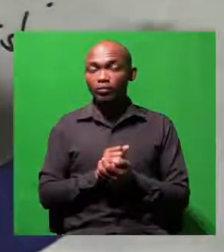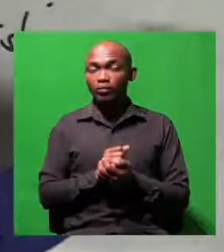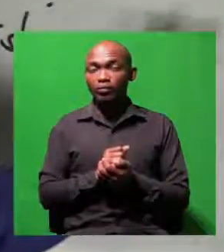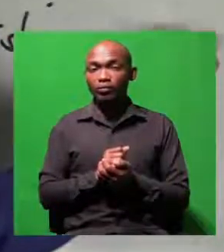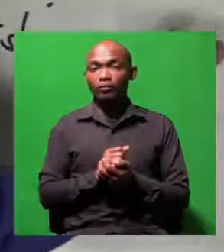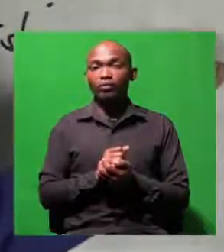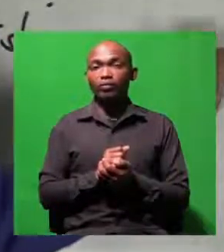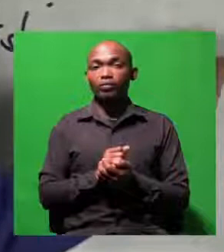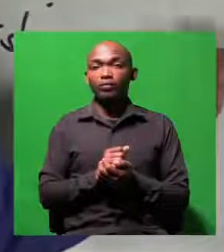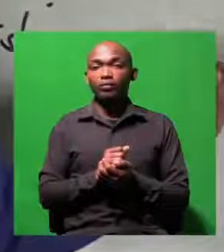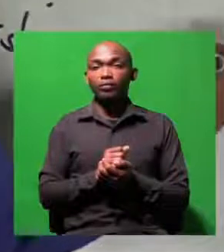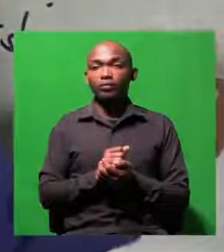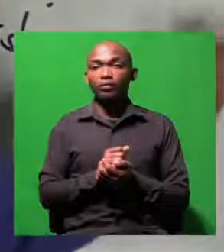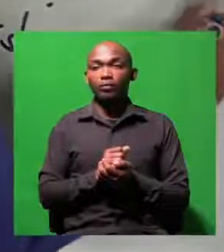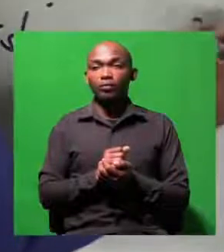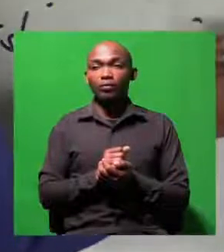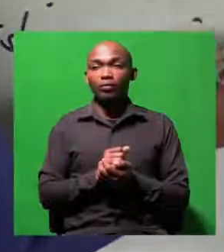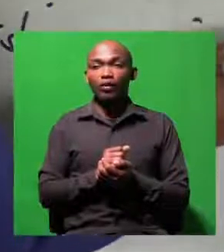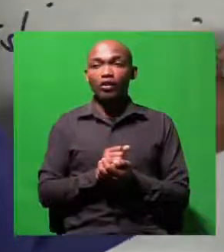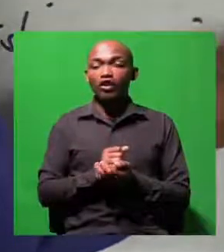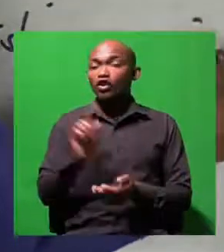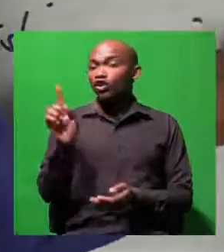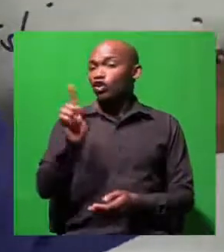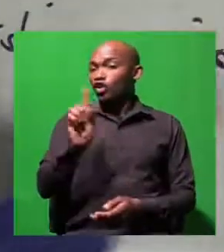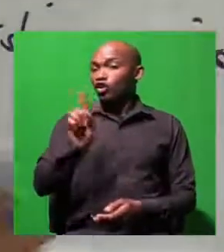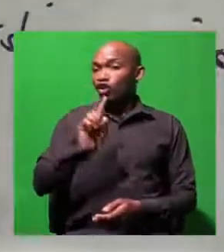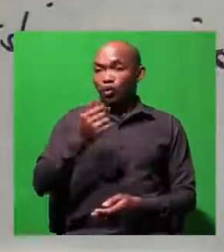major means of production,